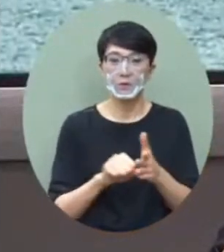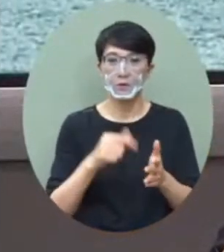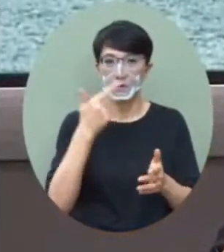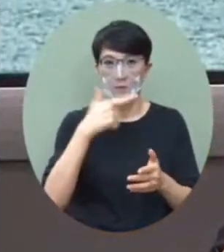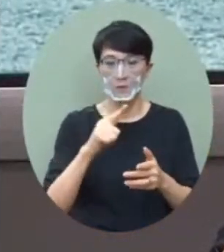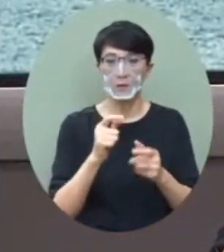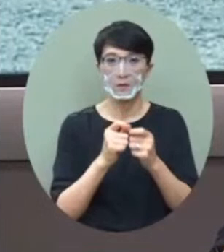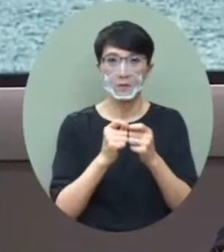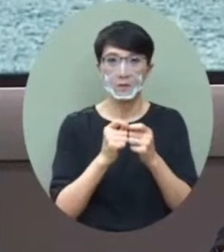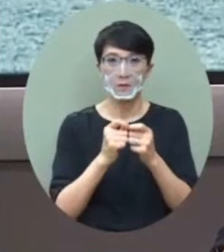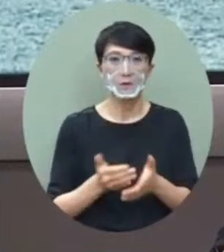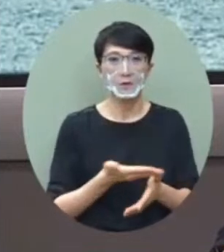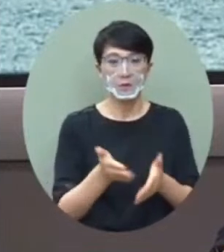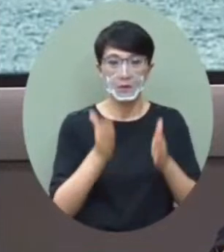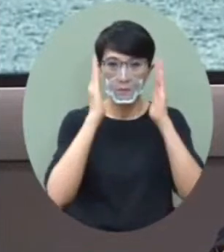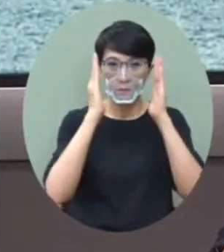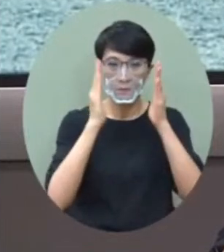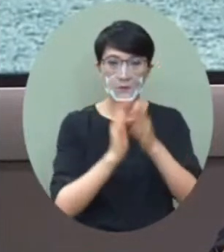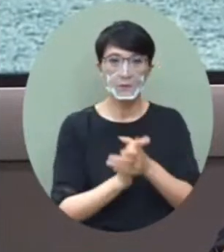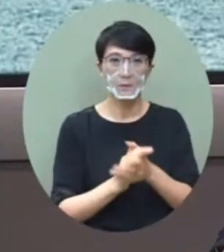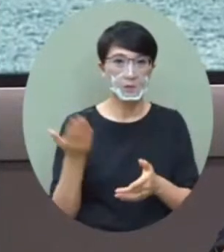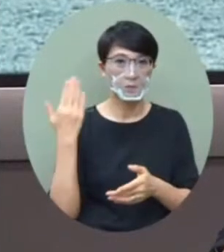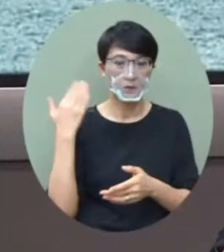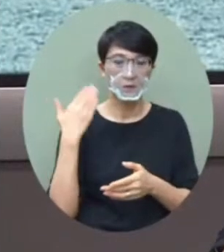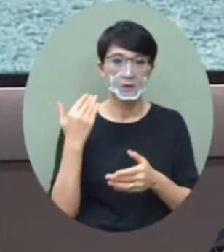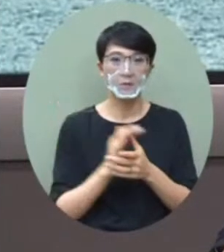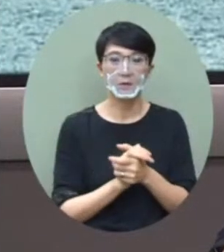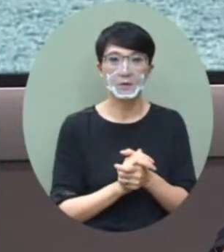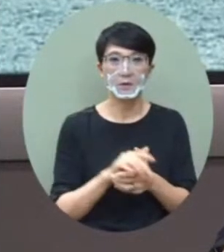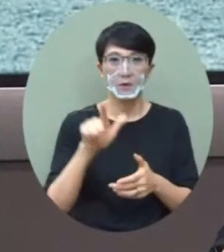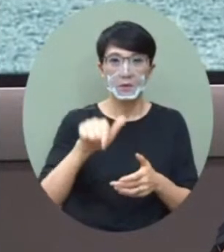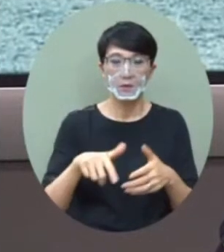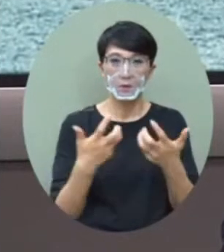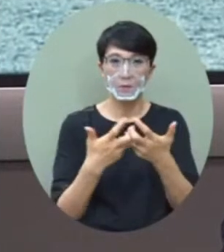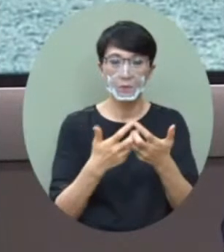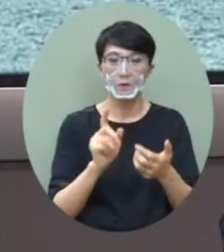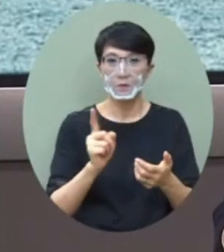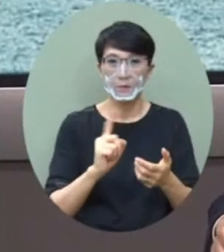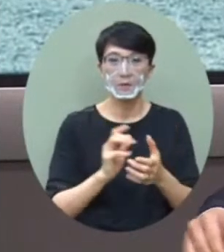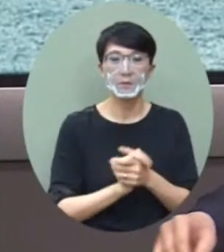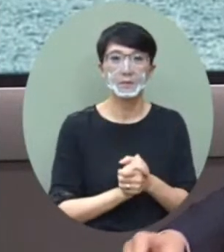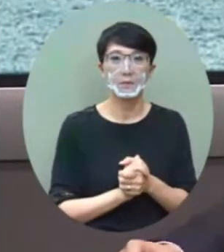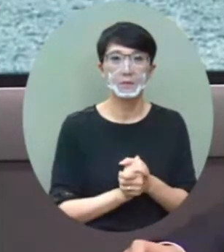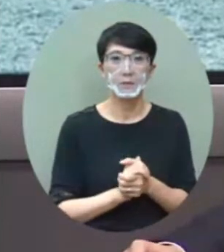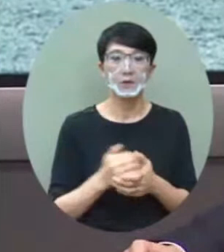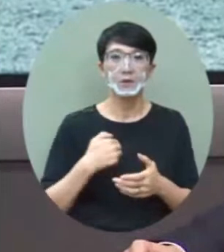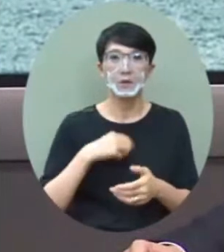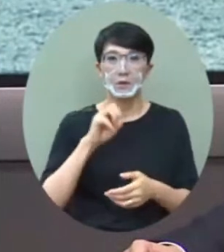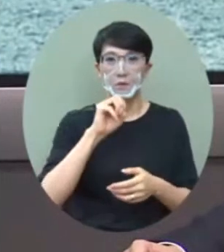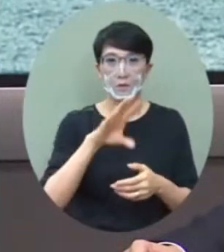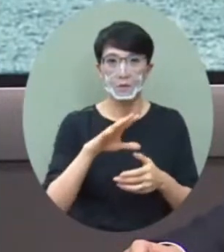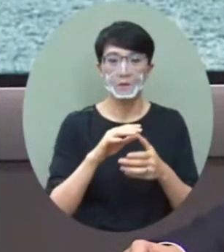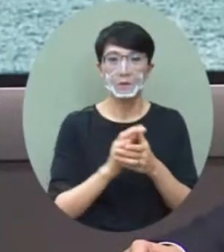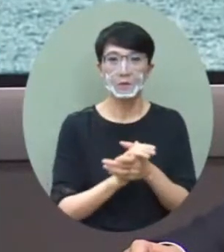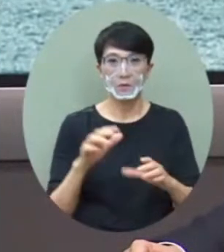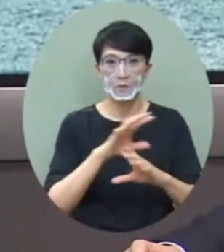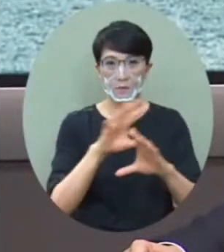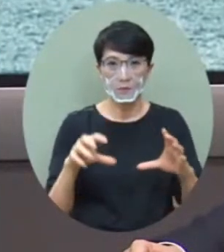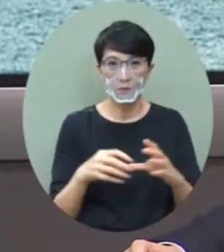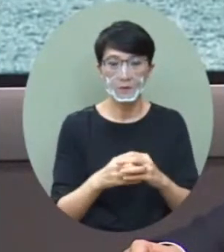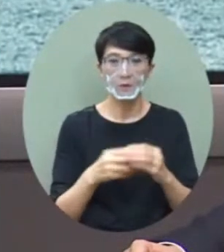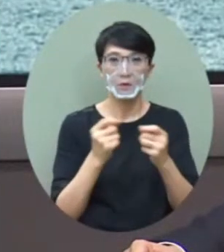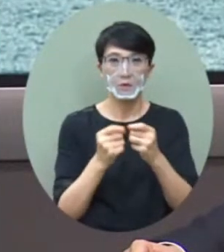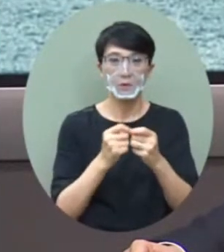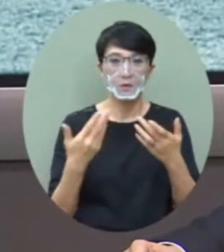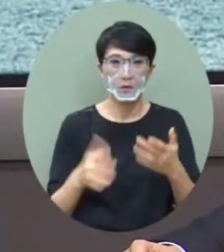of the declaration system for individual tested positive for COVID-19 using RAT.